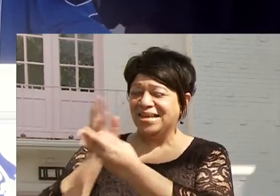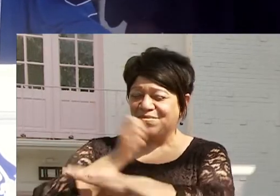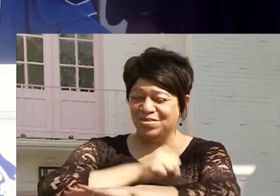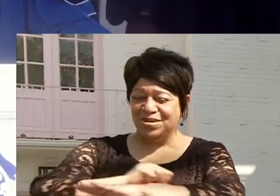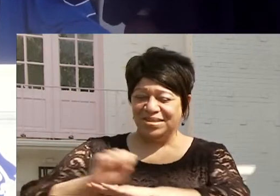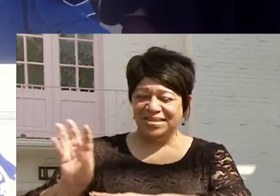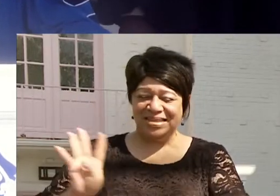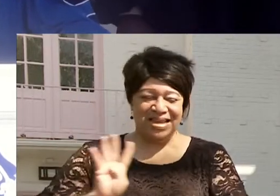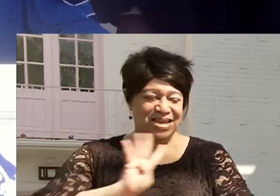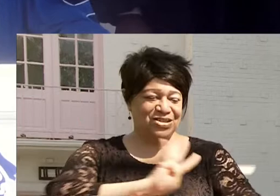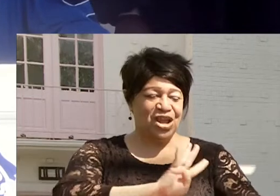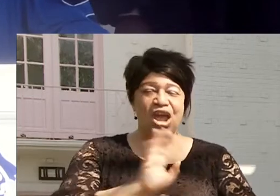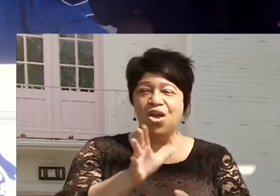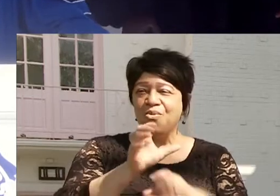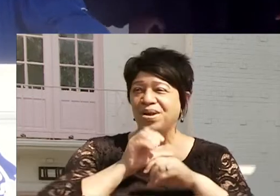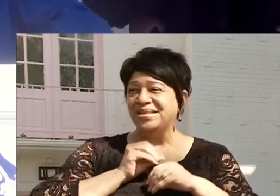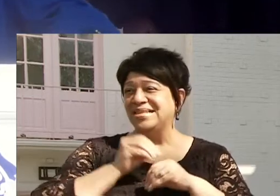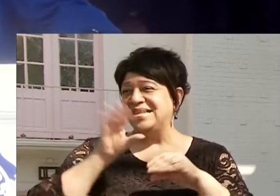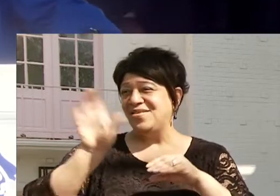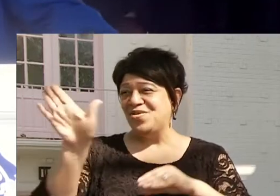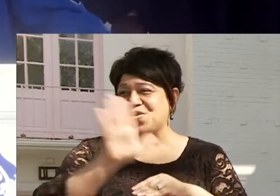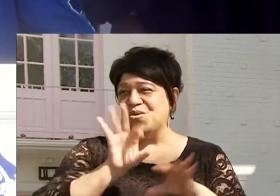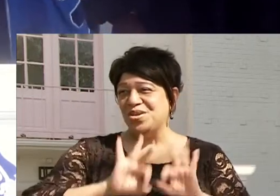and receive your degrees.